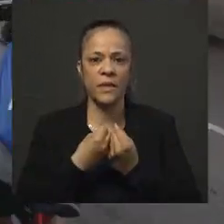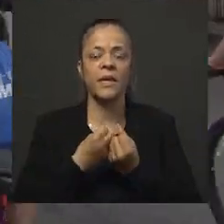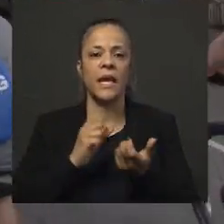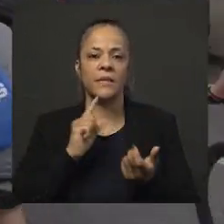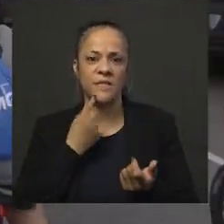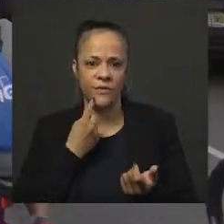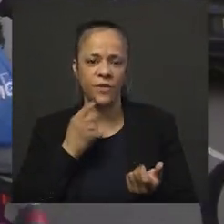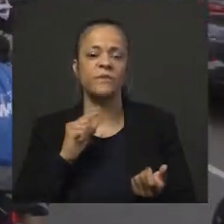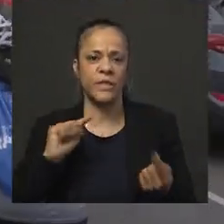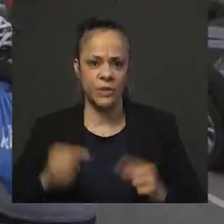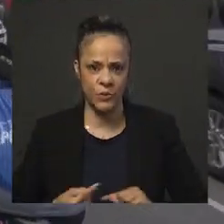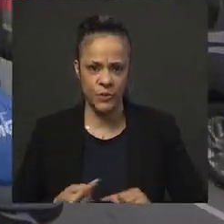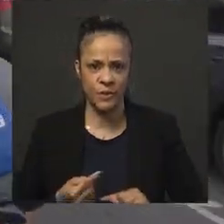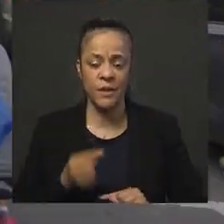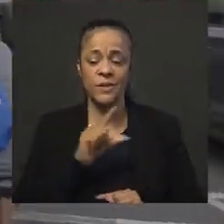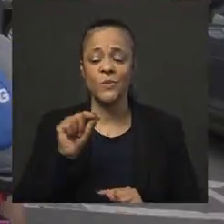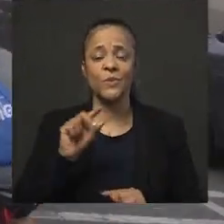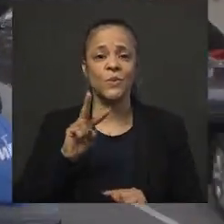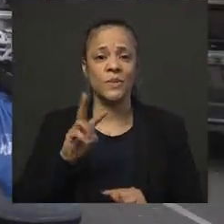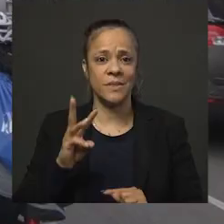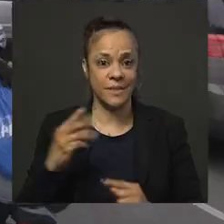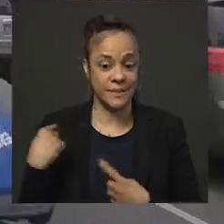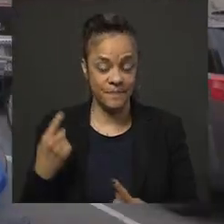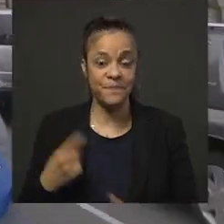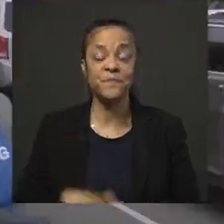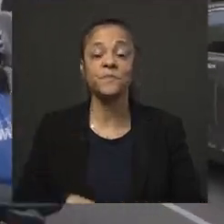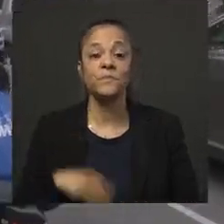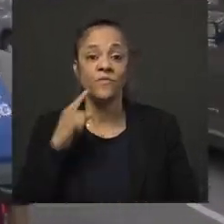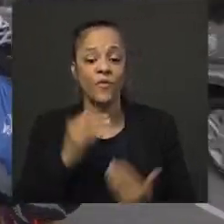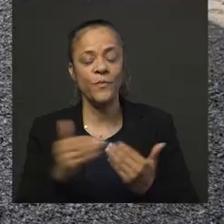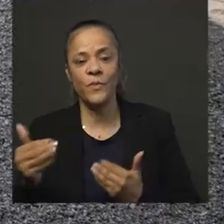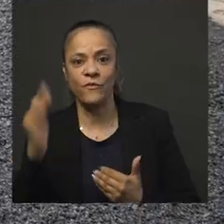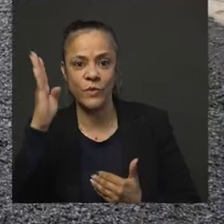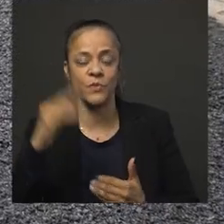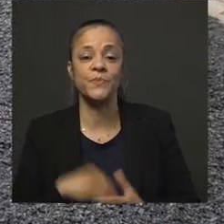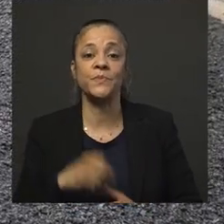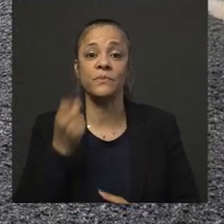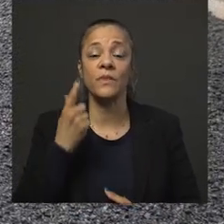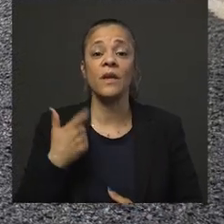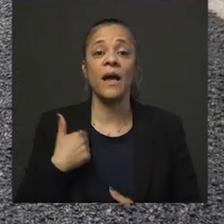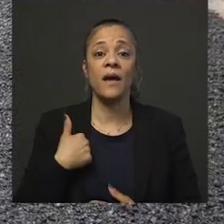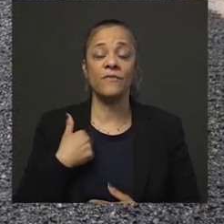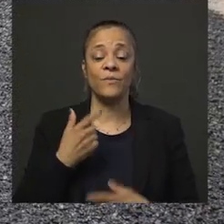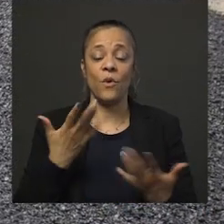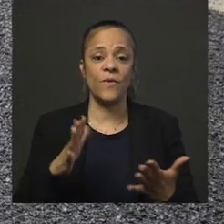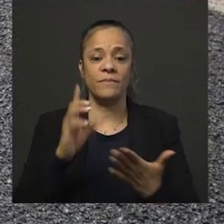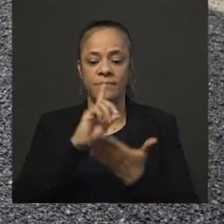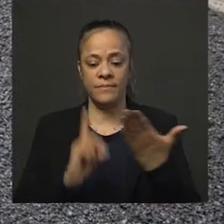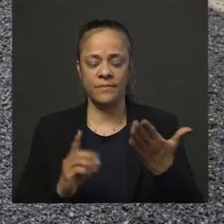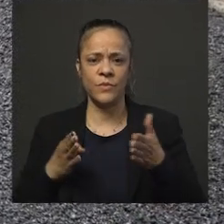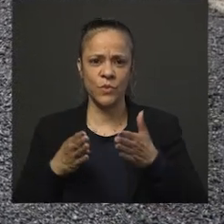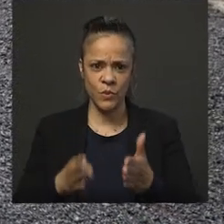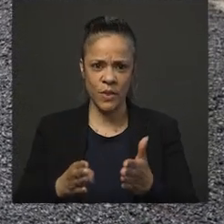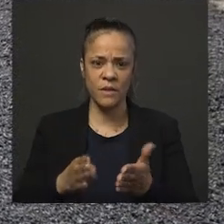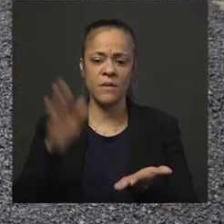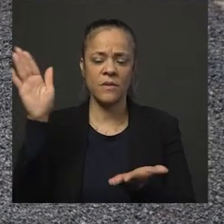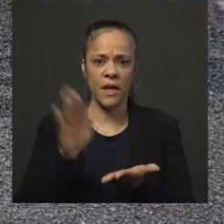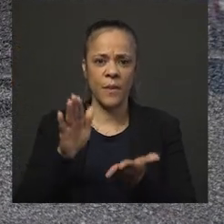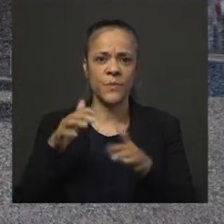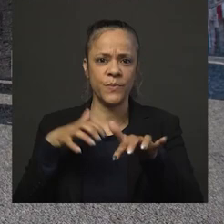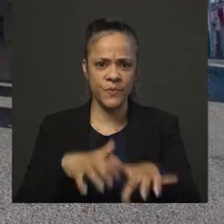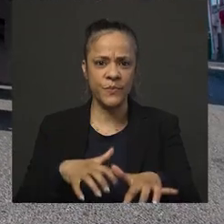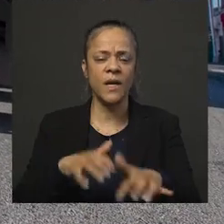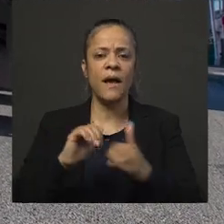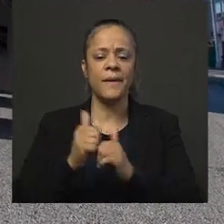built a robust program with multiple initiatives such as redesigning streets for safety, installing traffic calming and traffic control devices like speed humps and